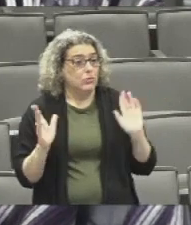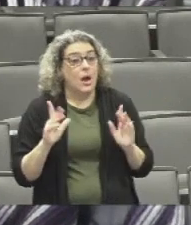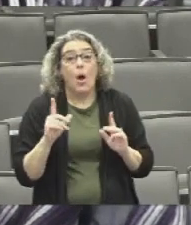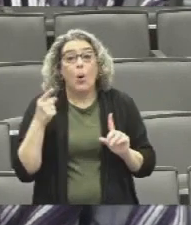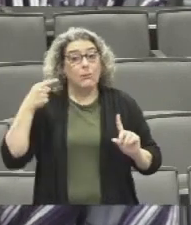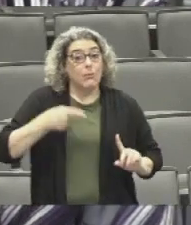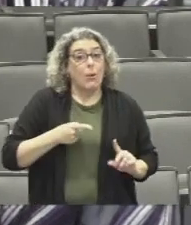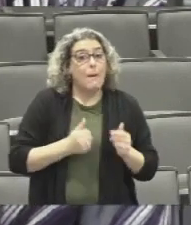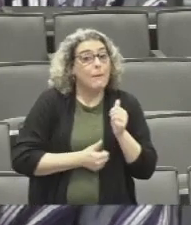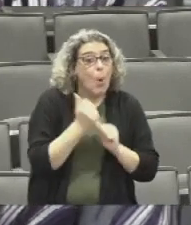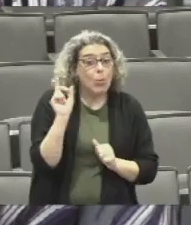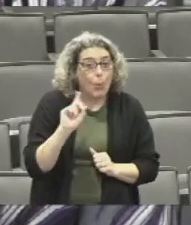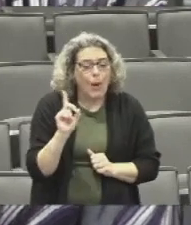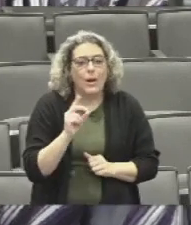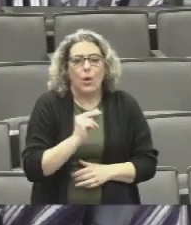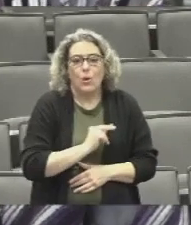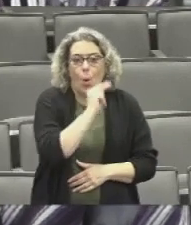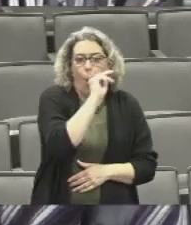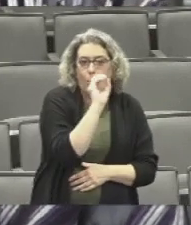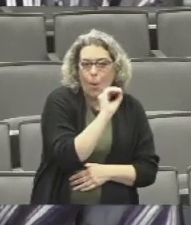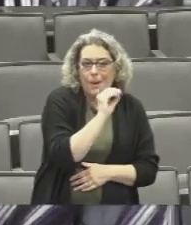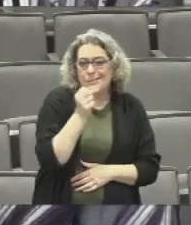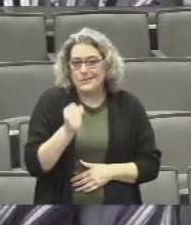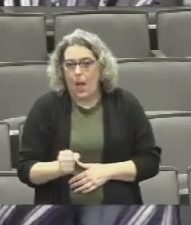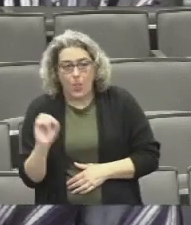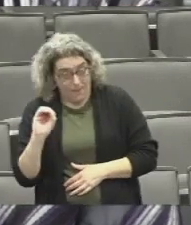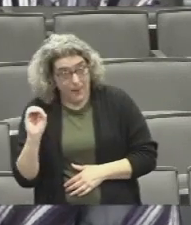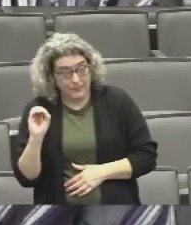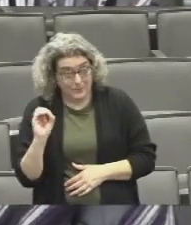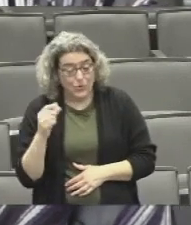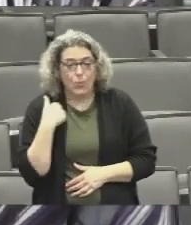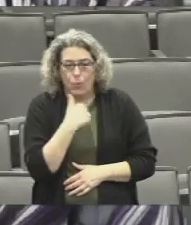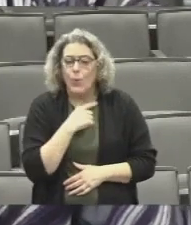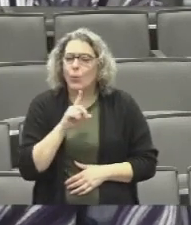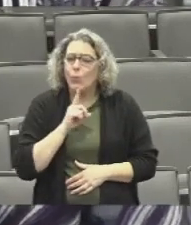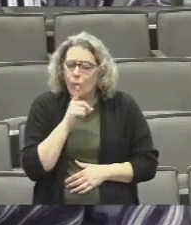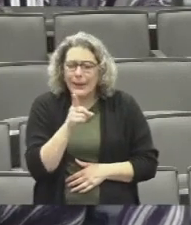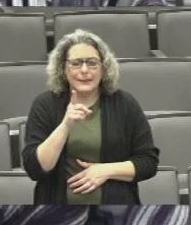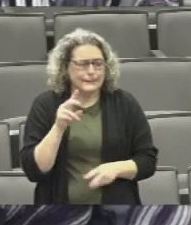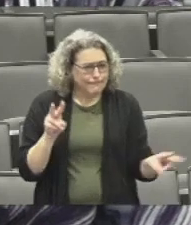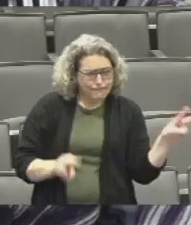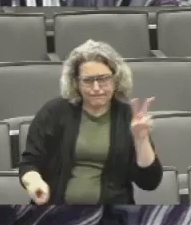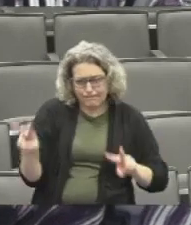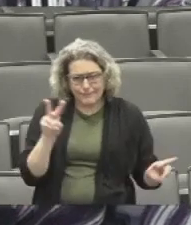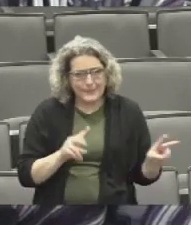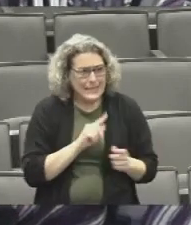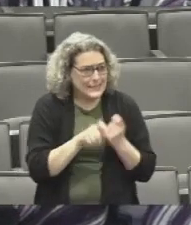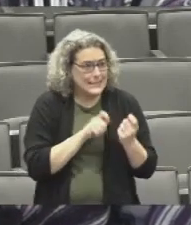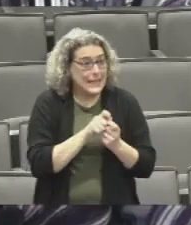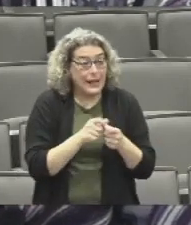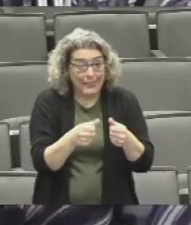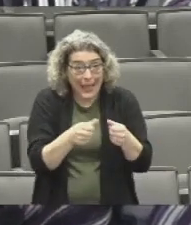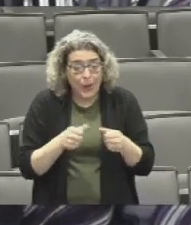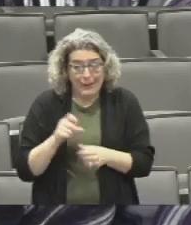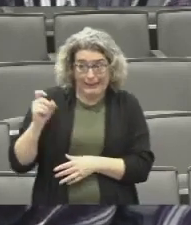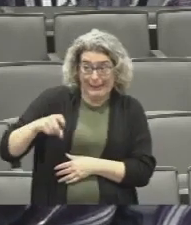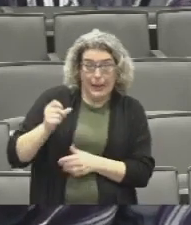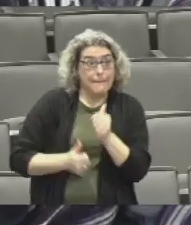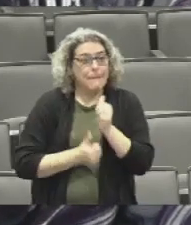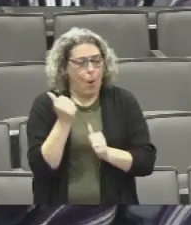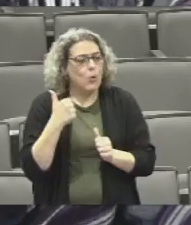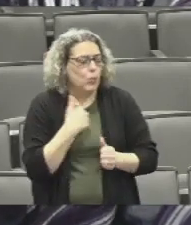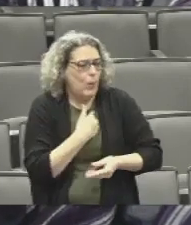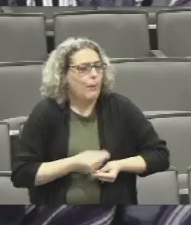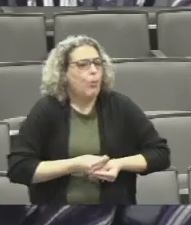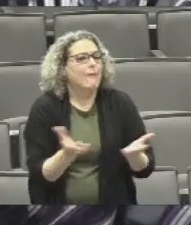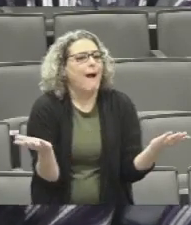North Omaha and in South Omaha. So we are really trying to put our resources in the areas most affected.